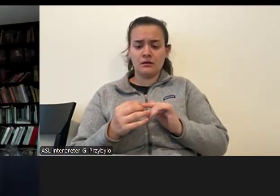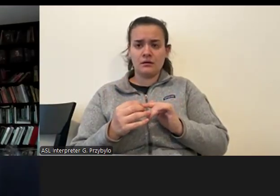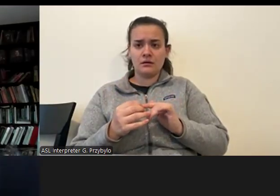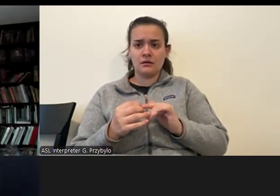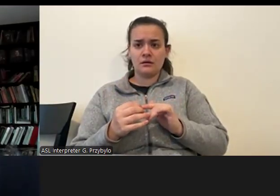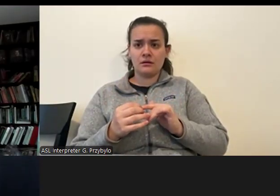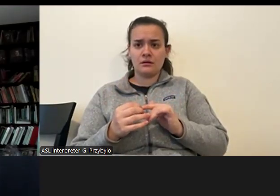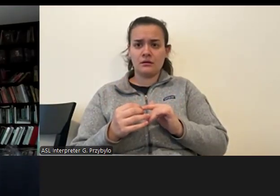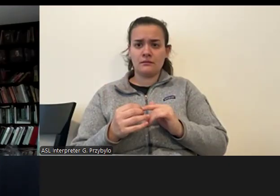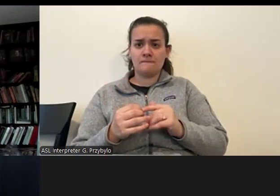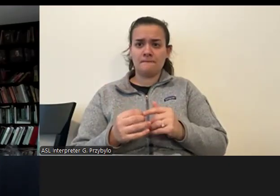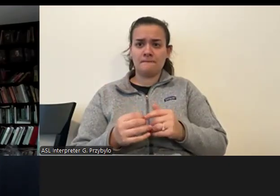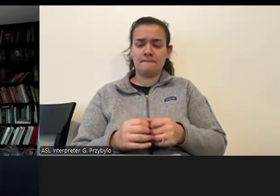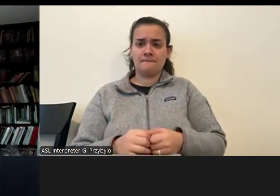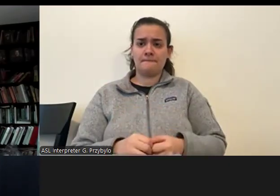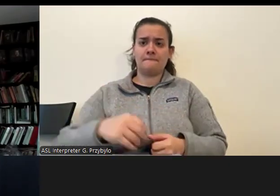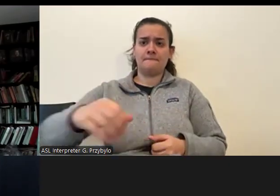Chapter You 2. got